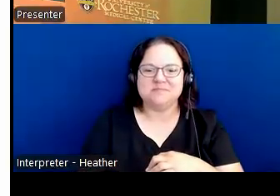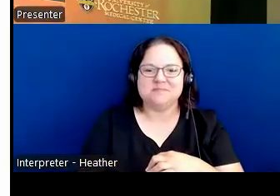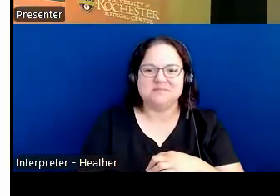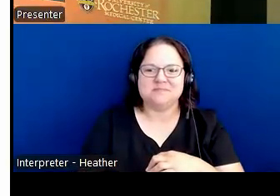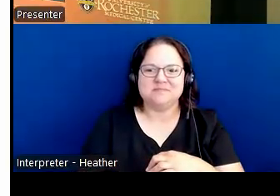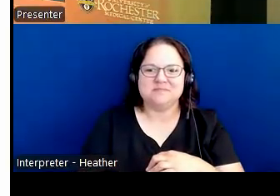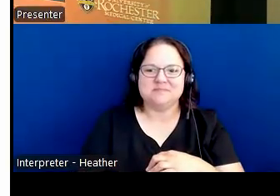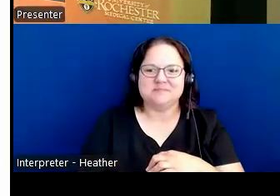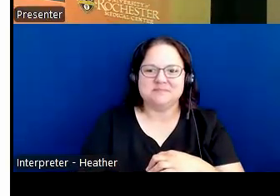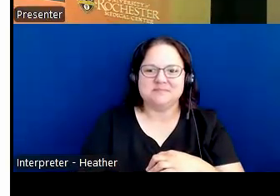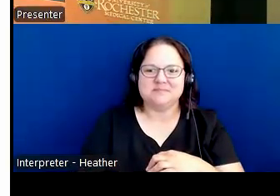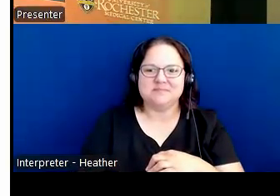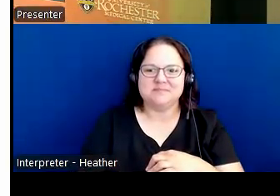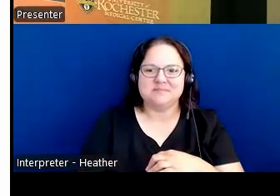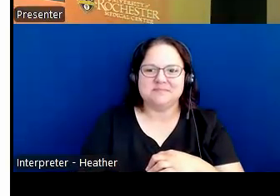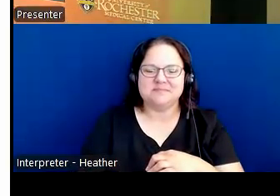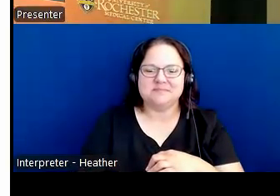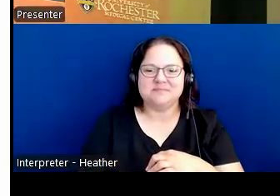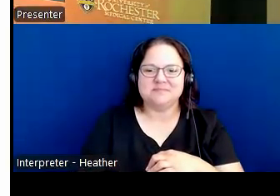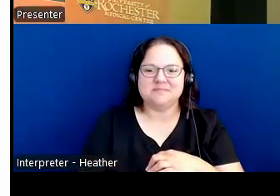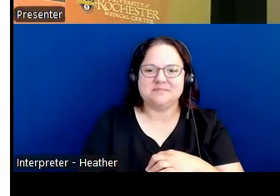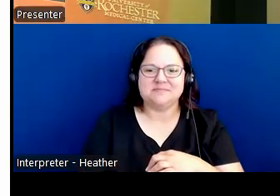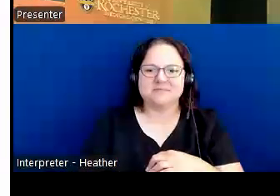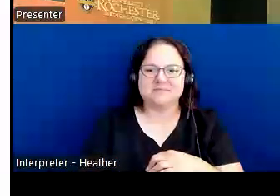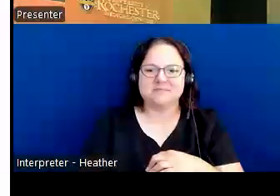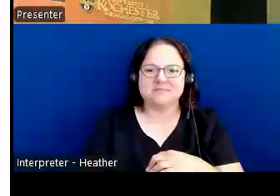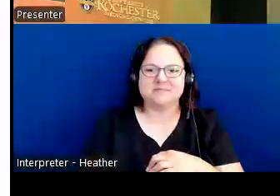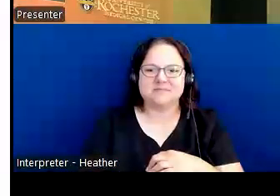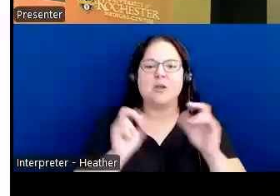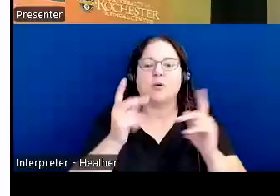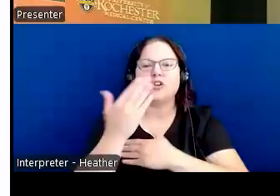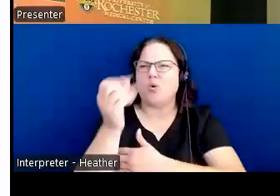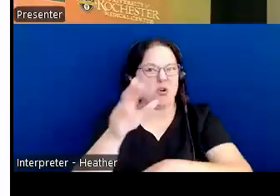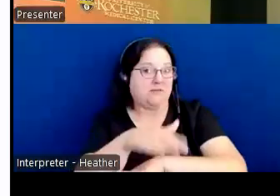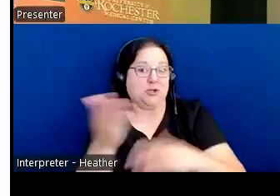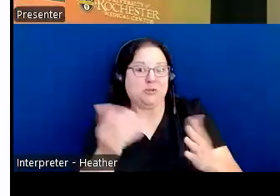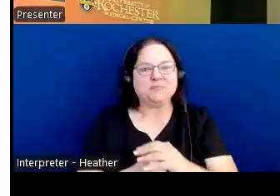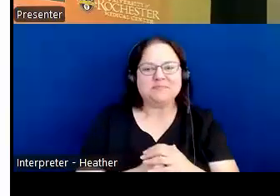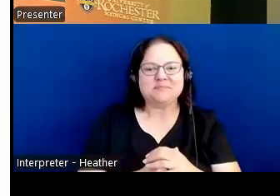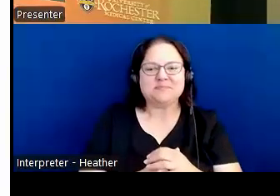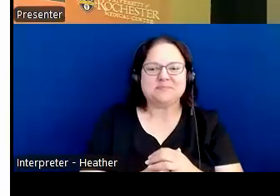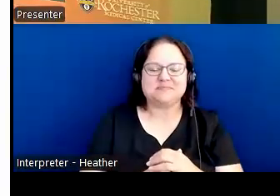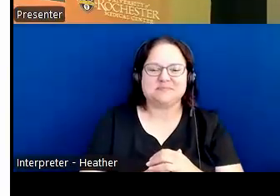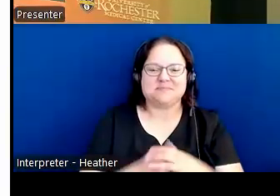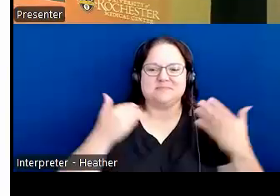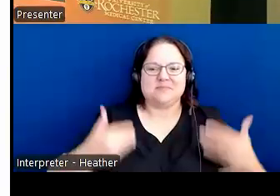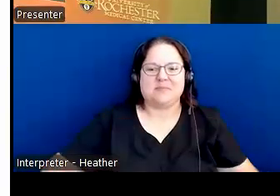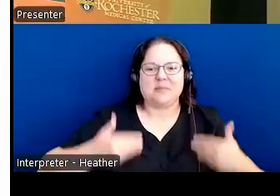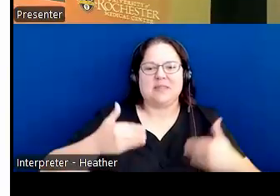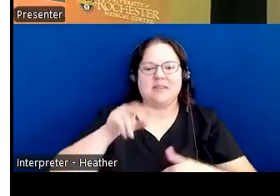All right, so good morning or afternoon, everyone. My name is Tori